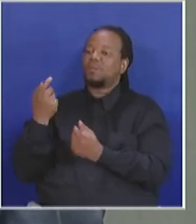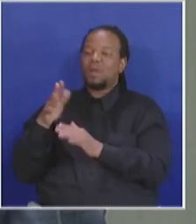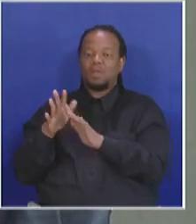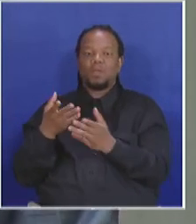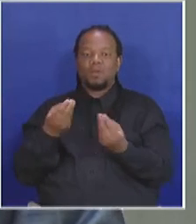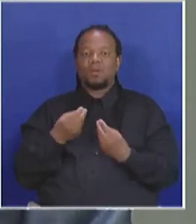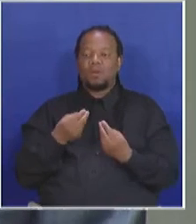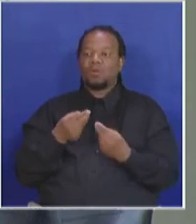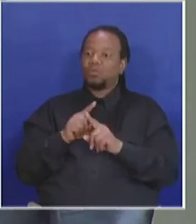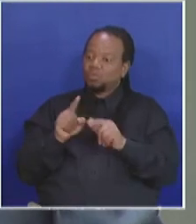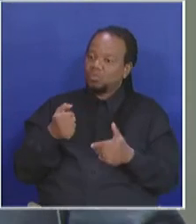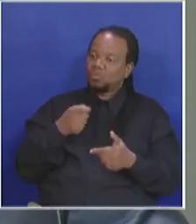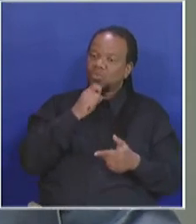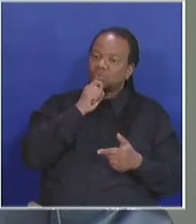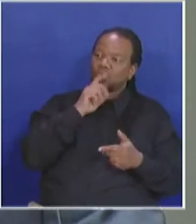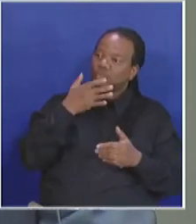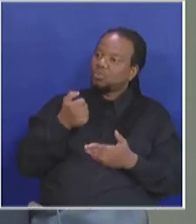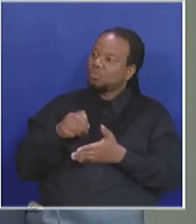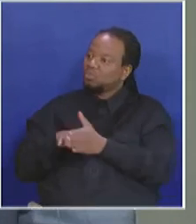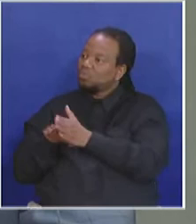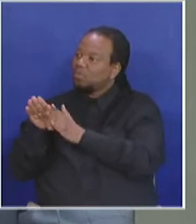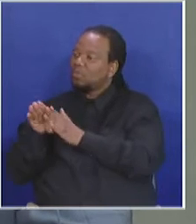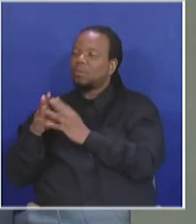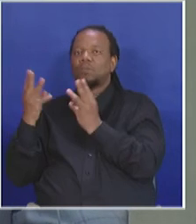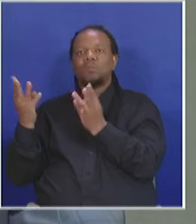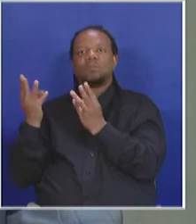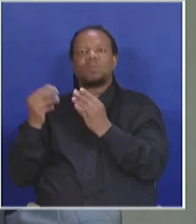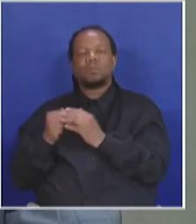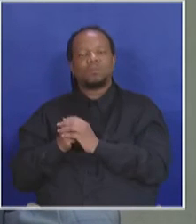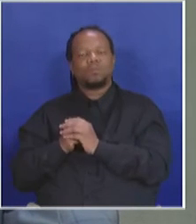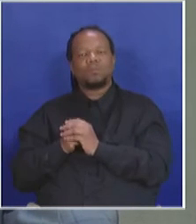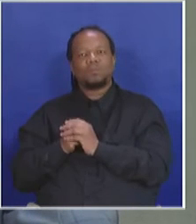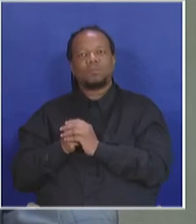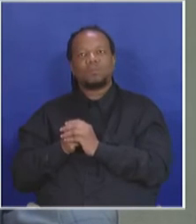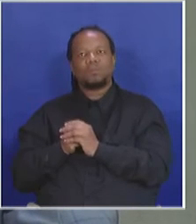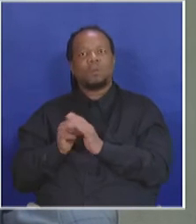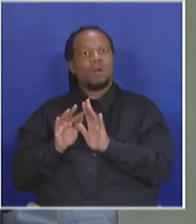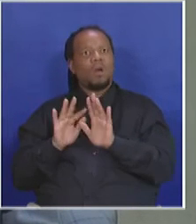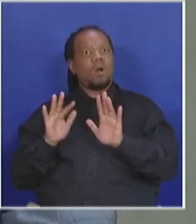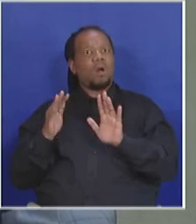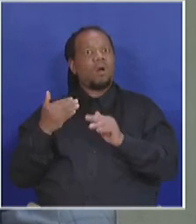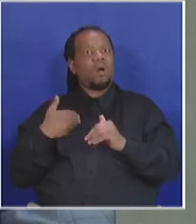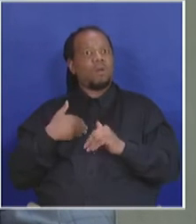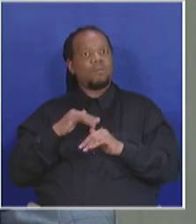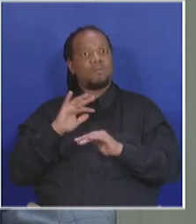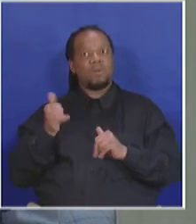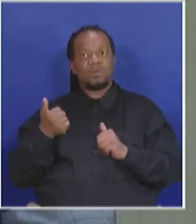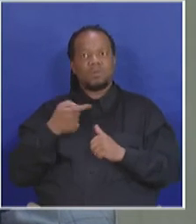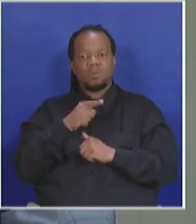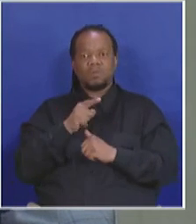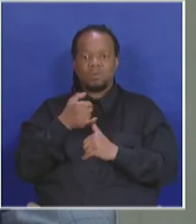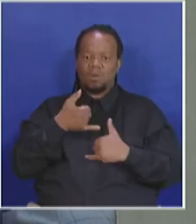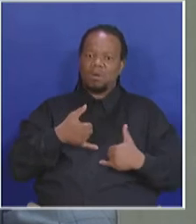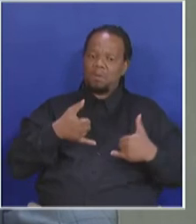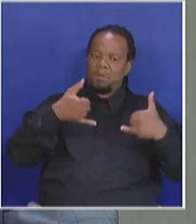functional society. We do not necessarily need a reward in service, and we do not need to